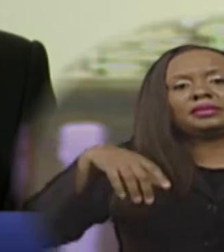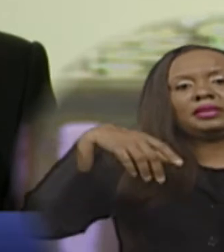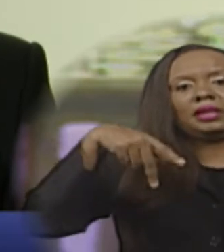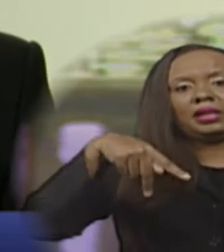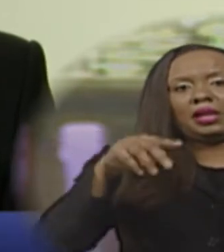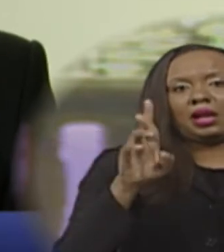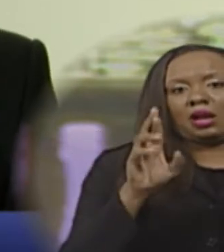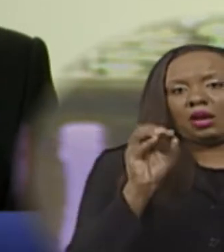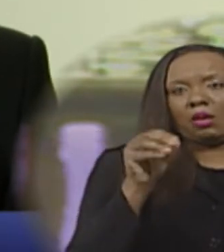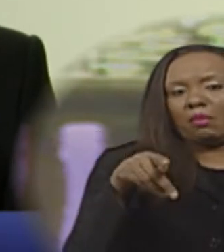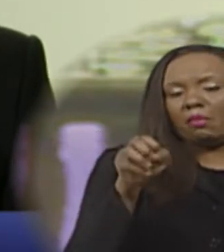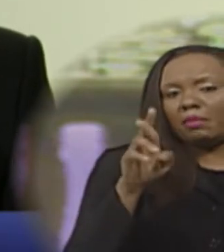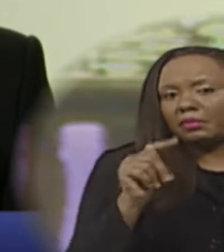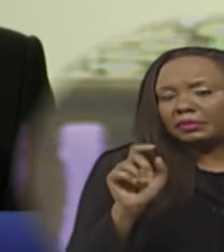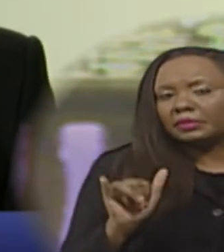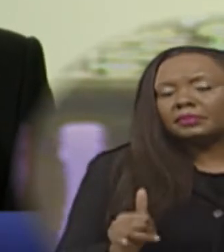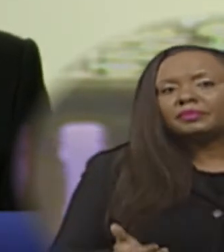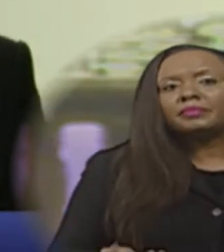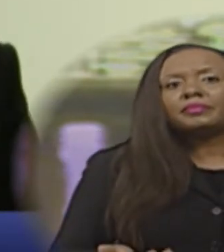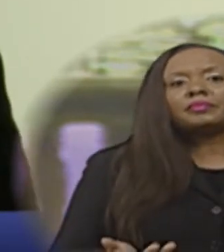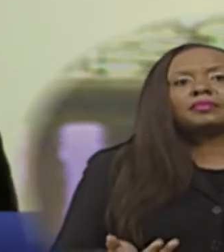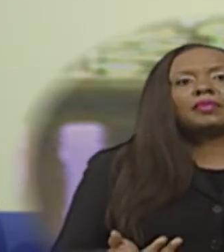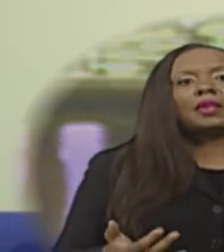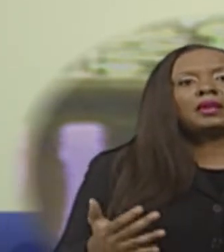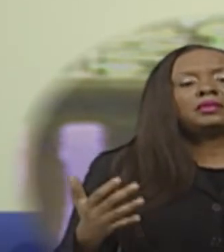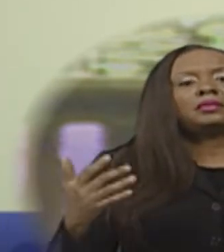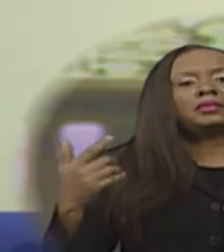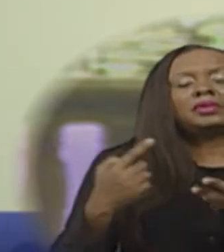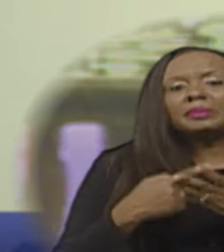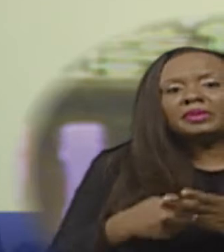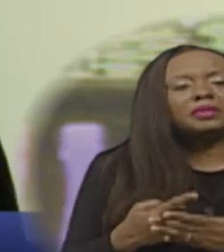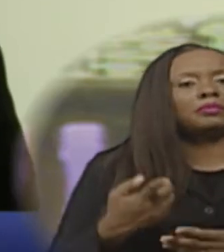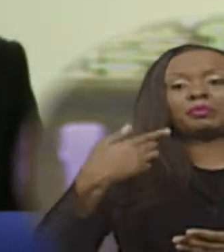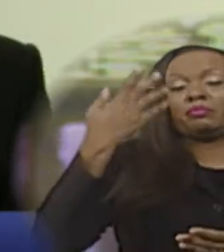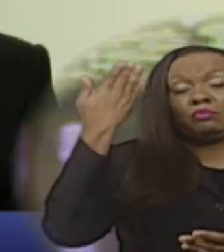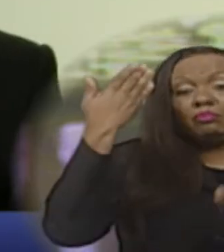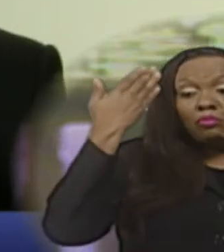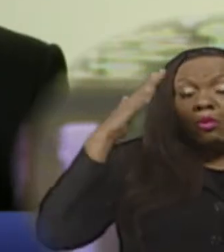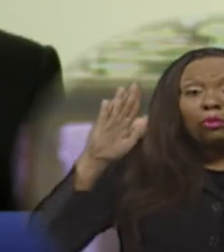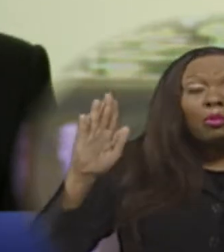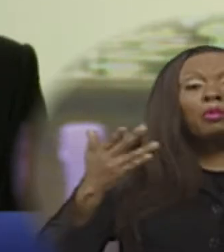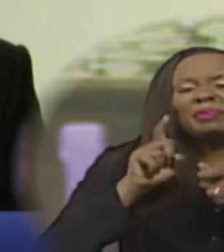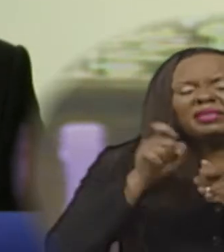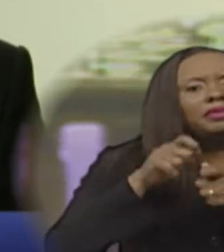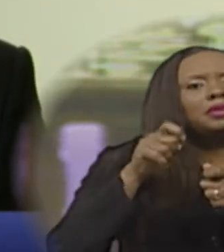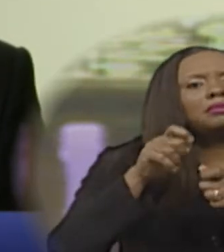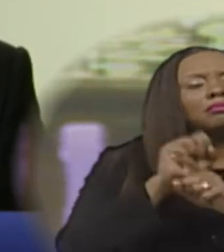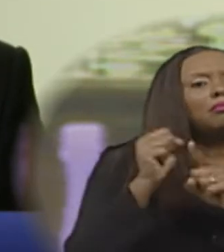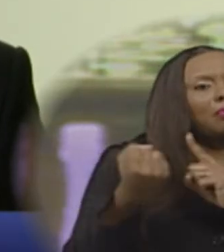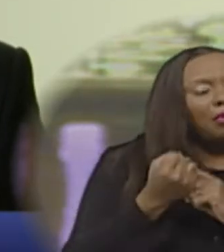itself conclusive. You do not know what is on that property, whether you have tanks that can contain bacteria, whether you